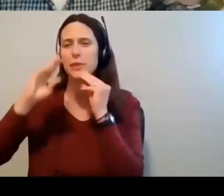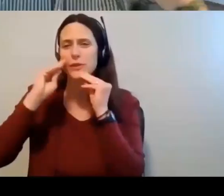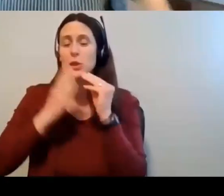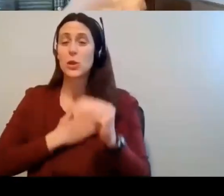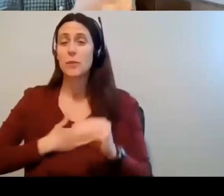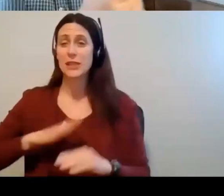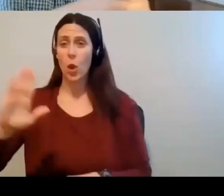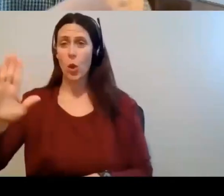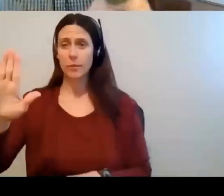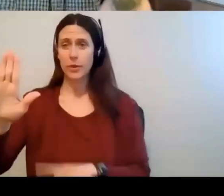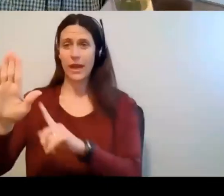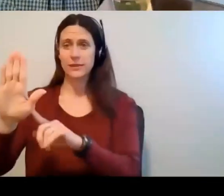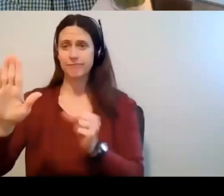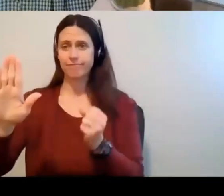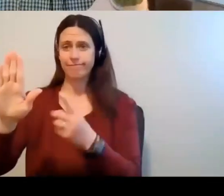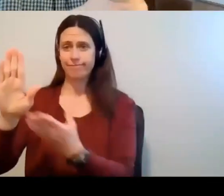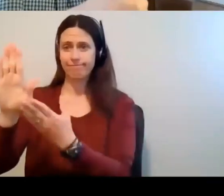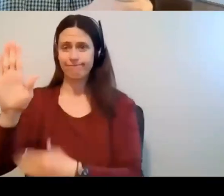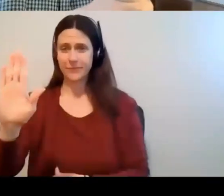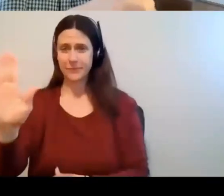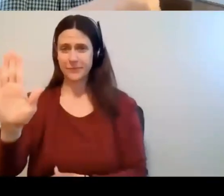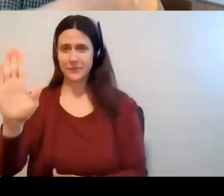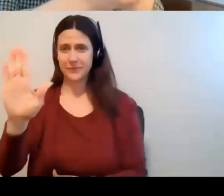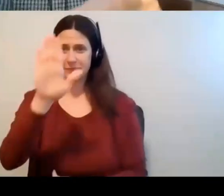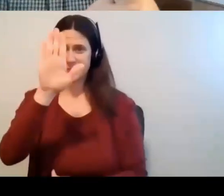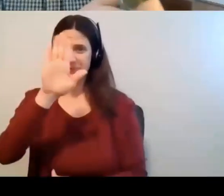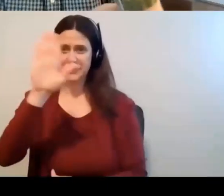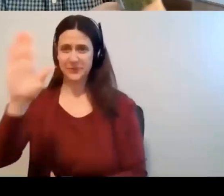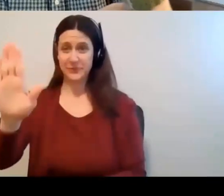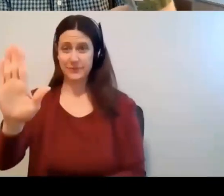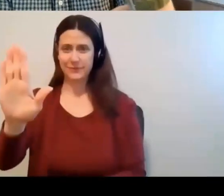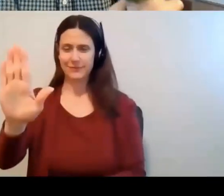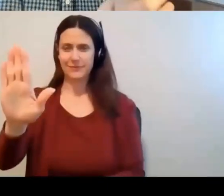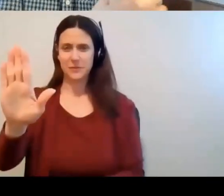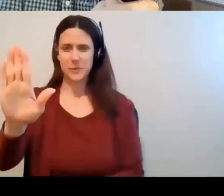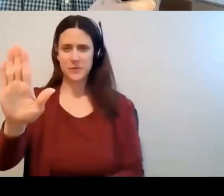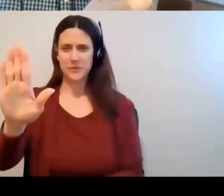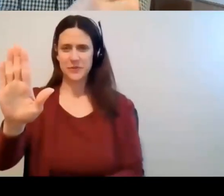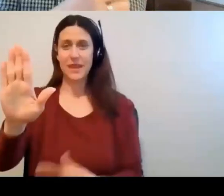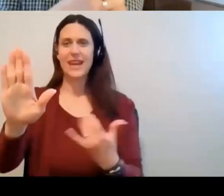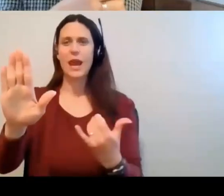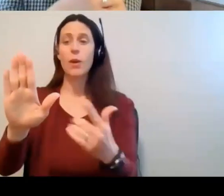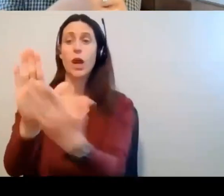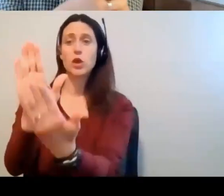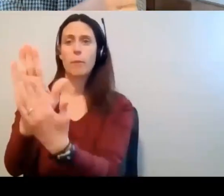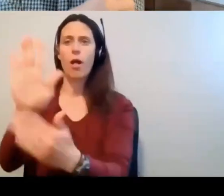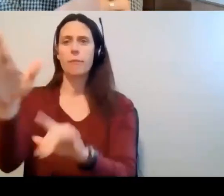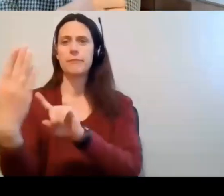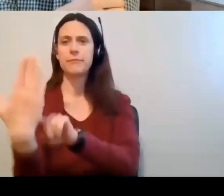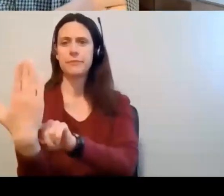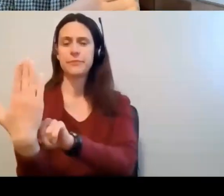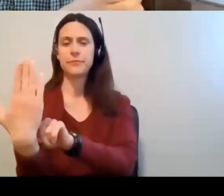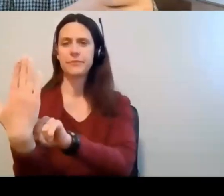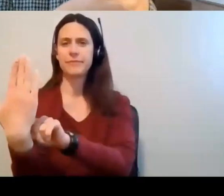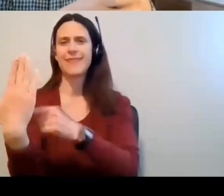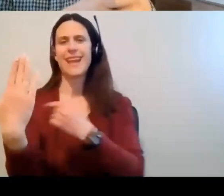hand up. I'm gonna shift around a little bit. So hold your hand up in front of your face. I'm gonna ask you to go ahead and face your palm toward you. I'm